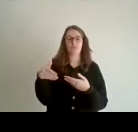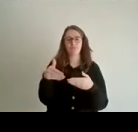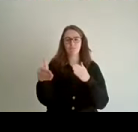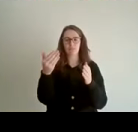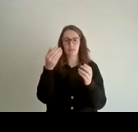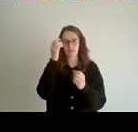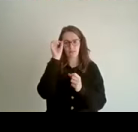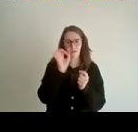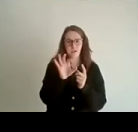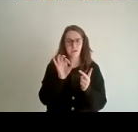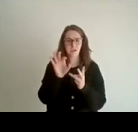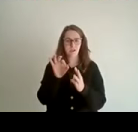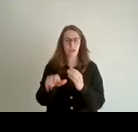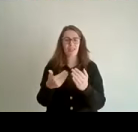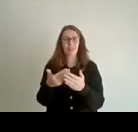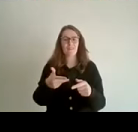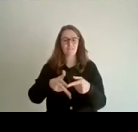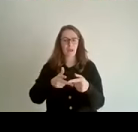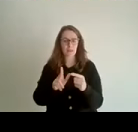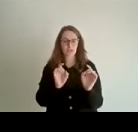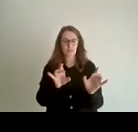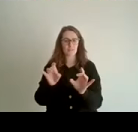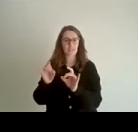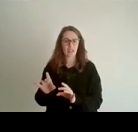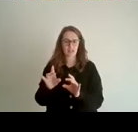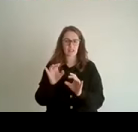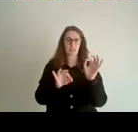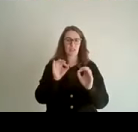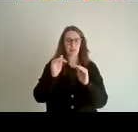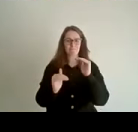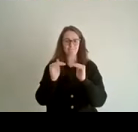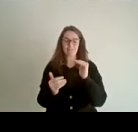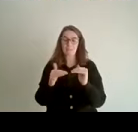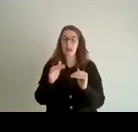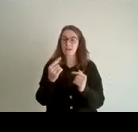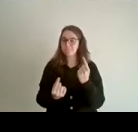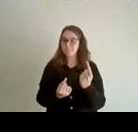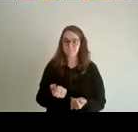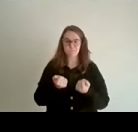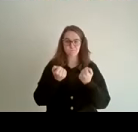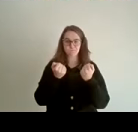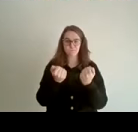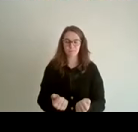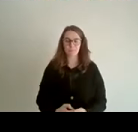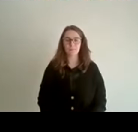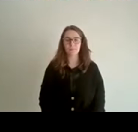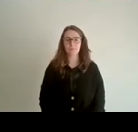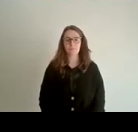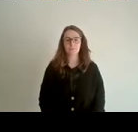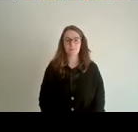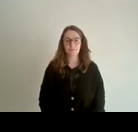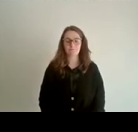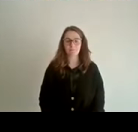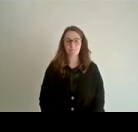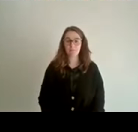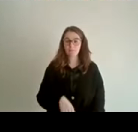tools to prevent and punish unequal treatment. This problem is more complex to